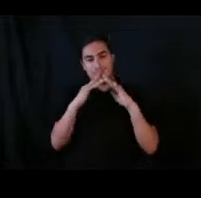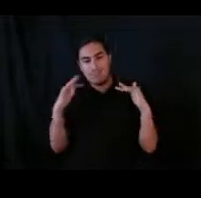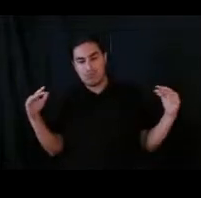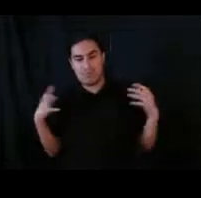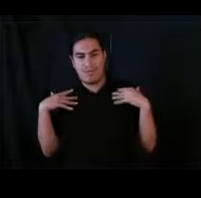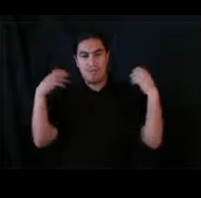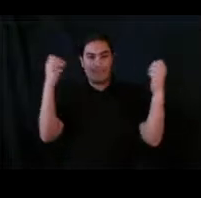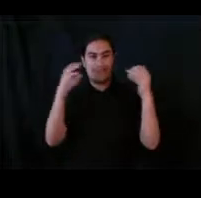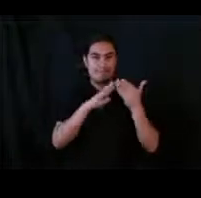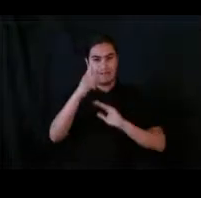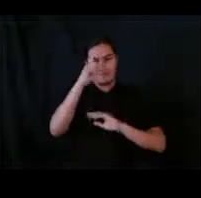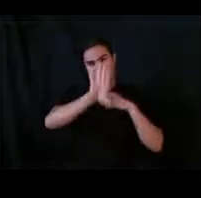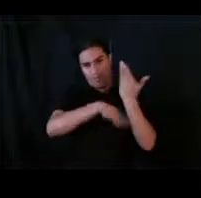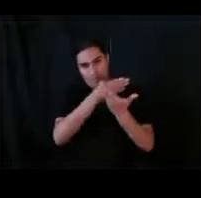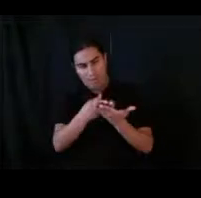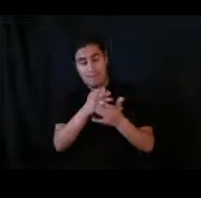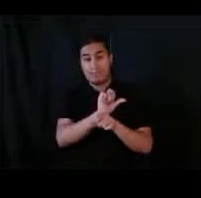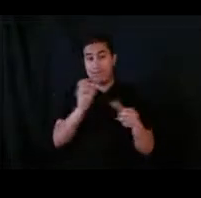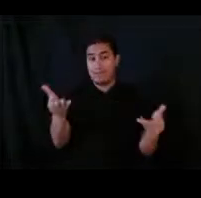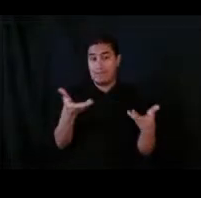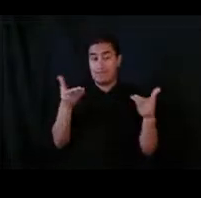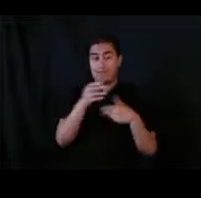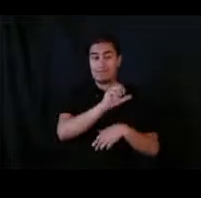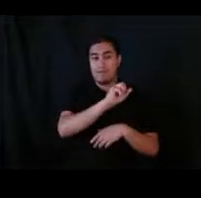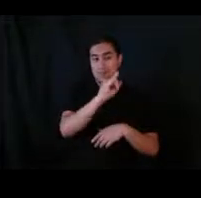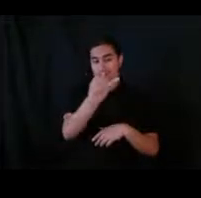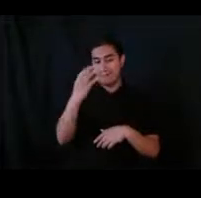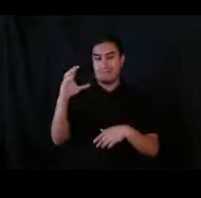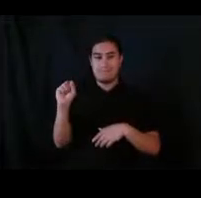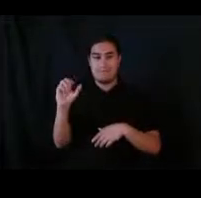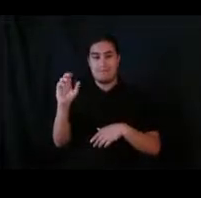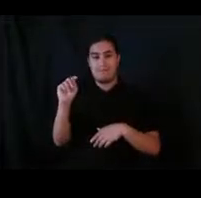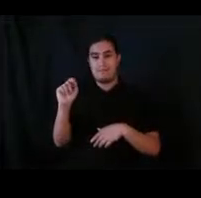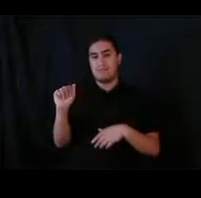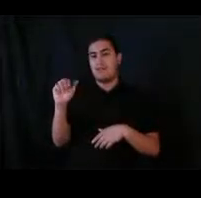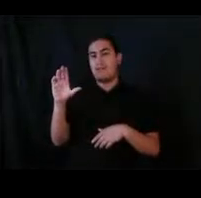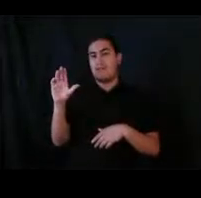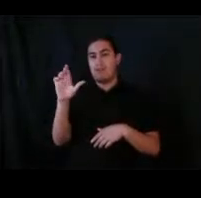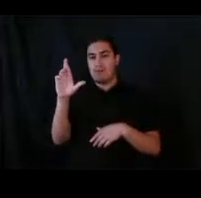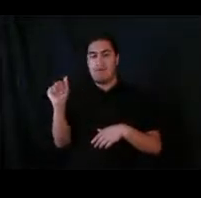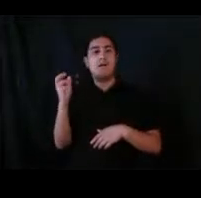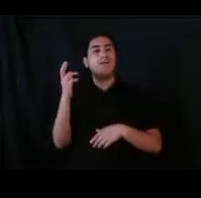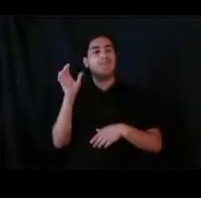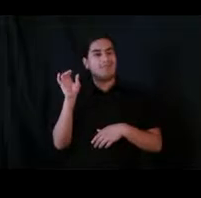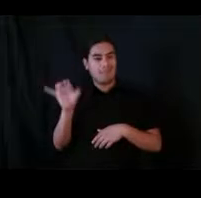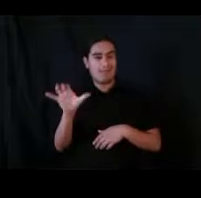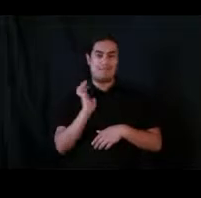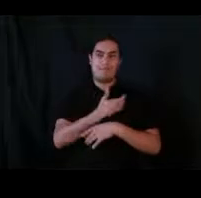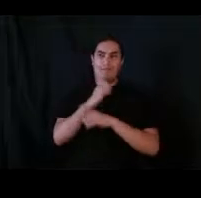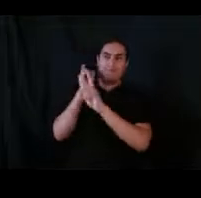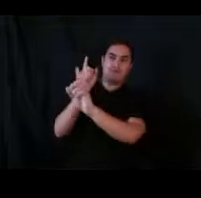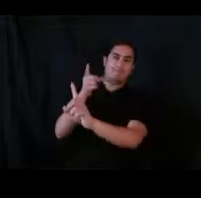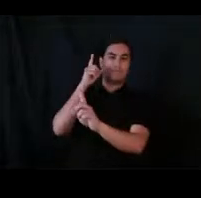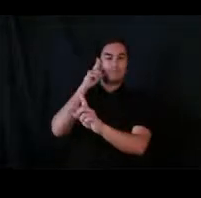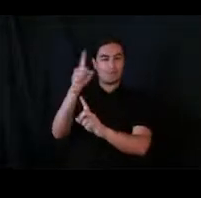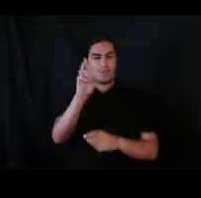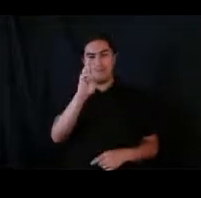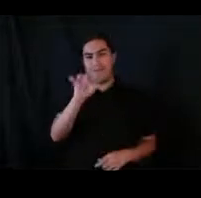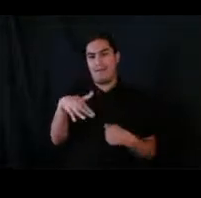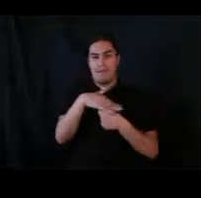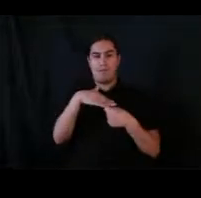city for all the work in san jose and santa clara county is representative of the shared vision and goals of the bay area's long-range